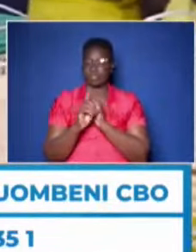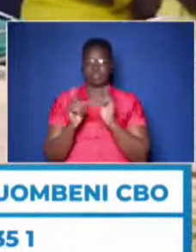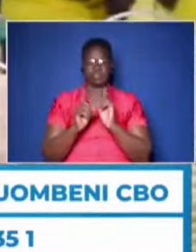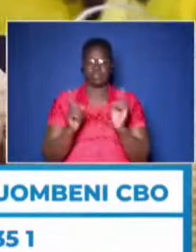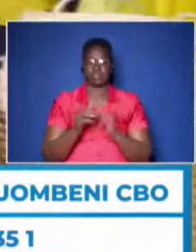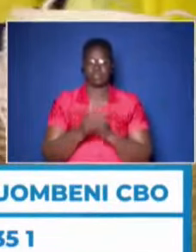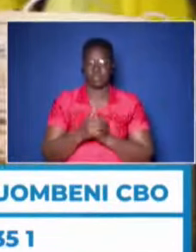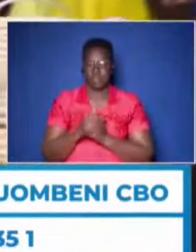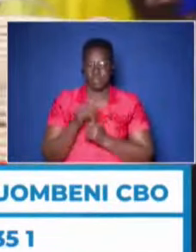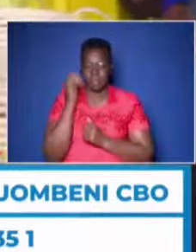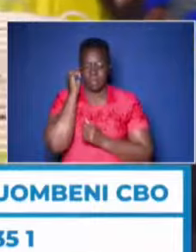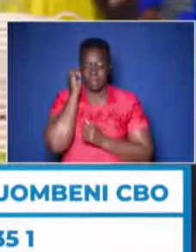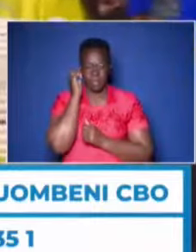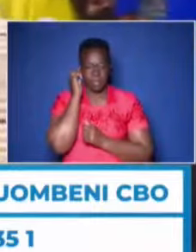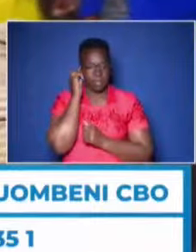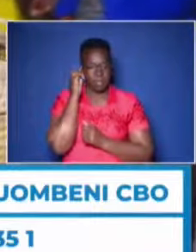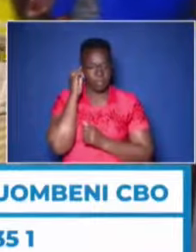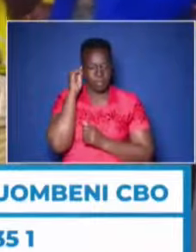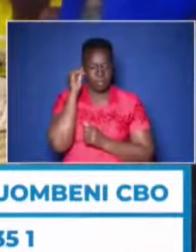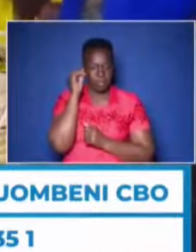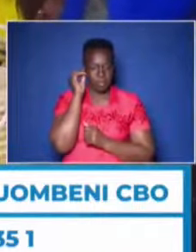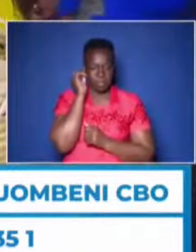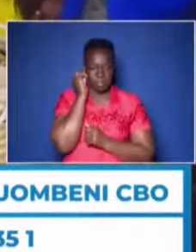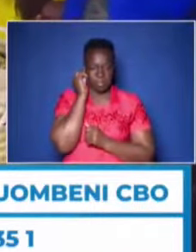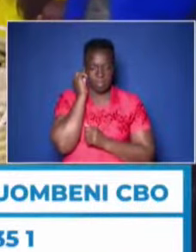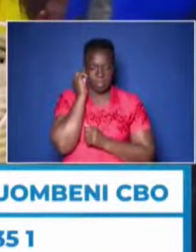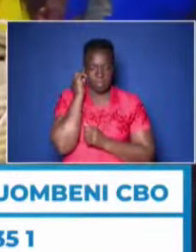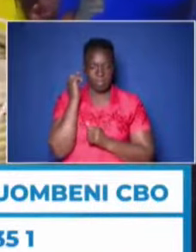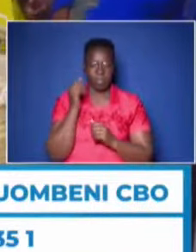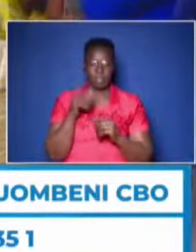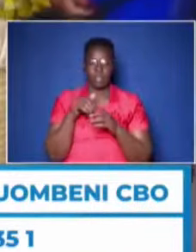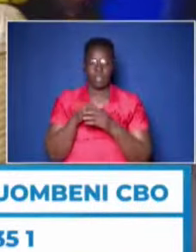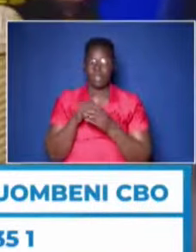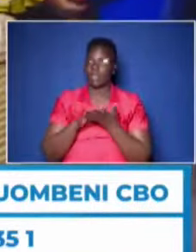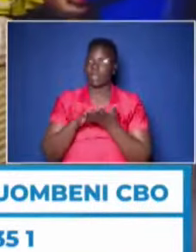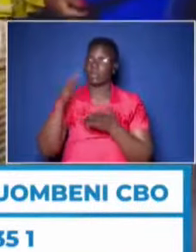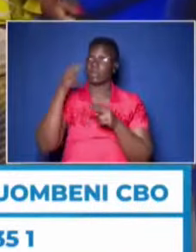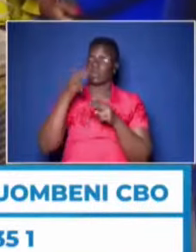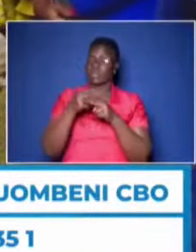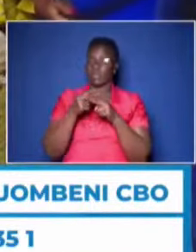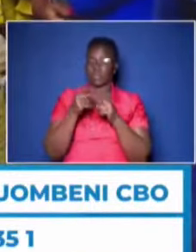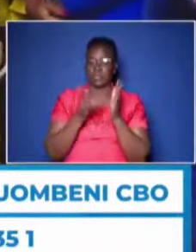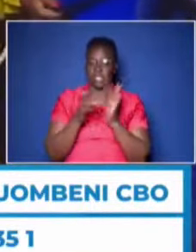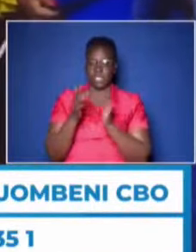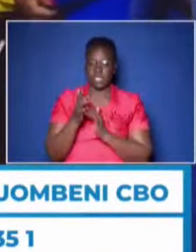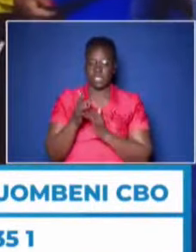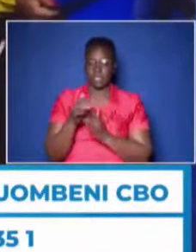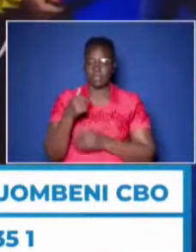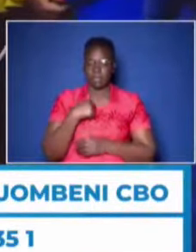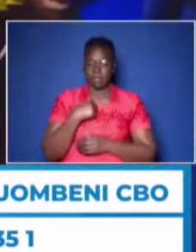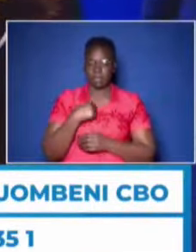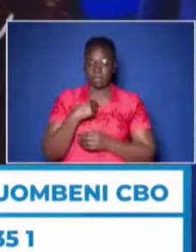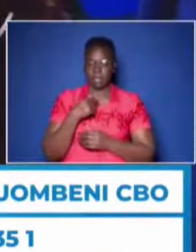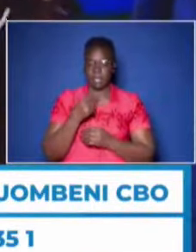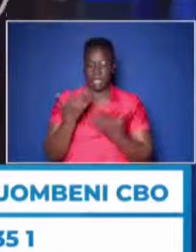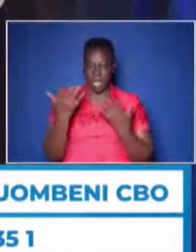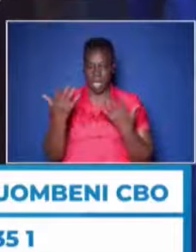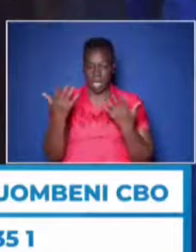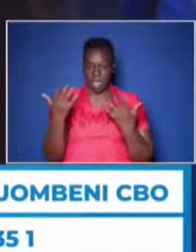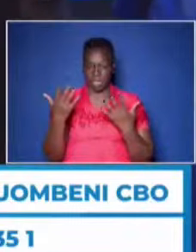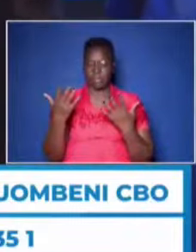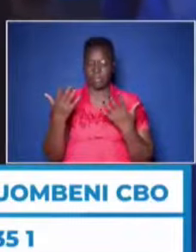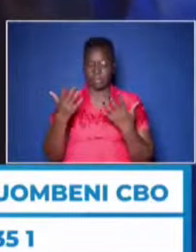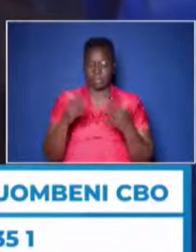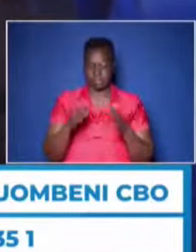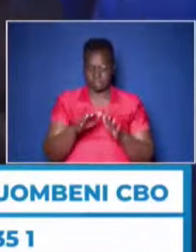lack in the Glorious name of Jesus Lord I lay my hands in faith